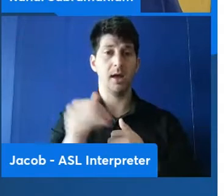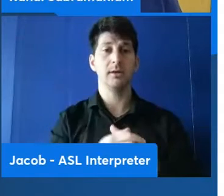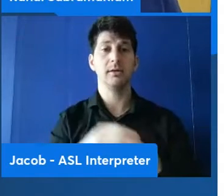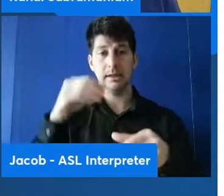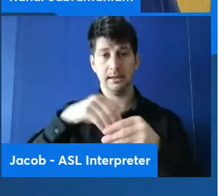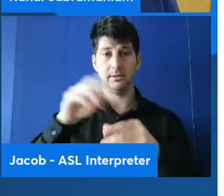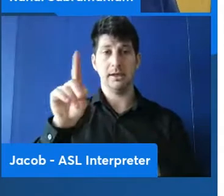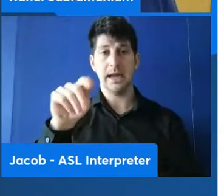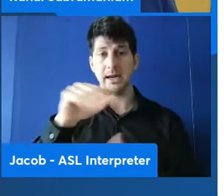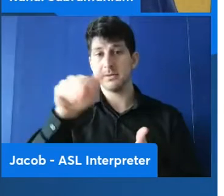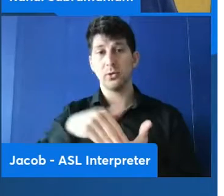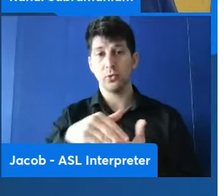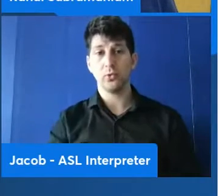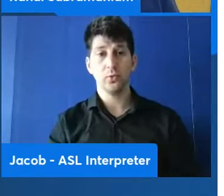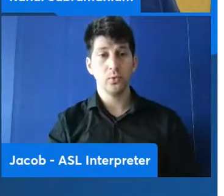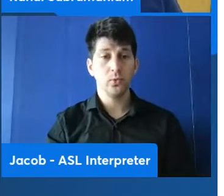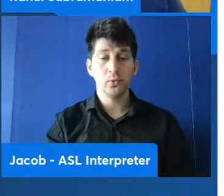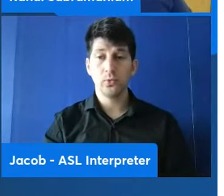center.